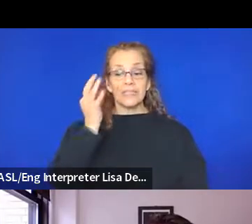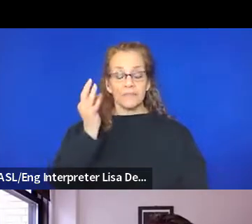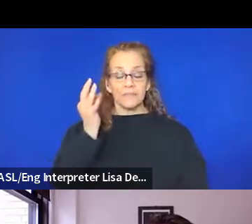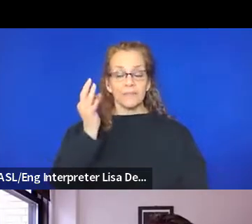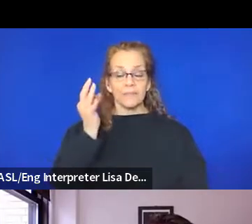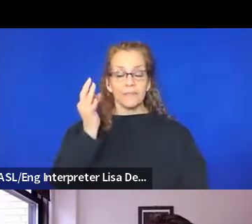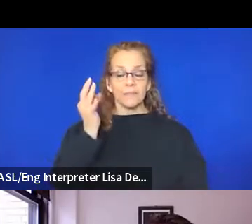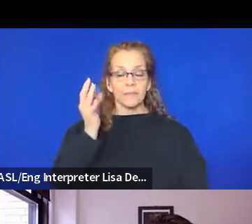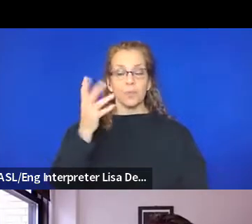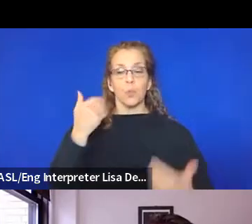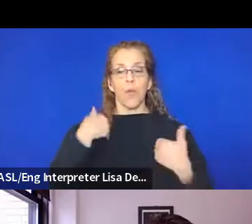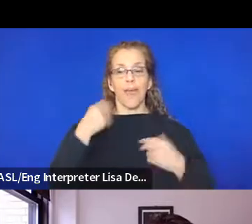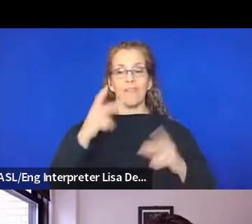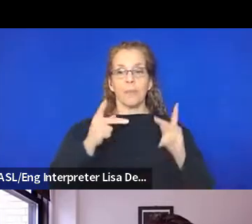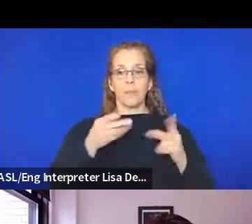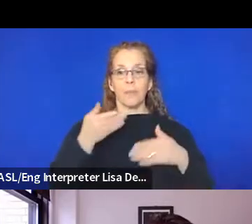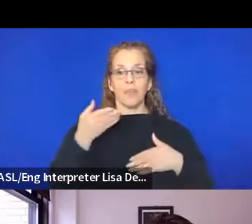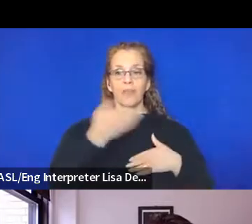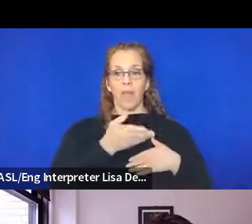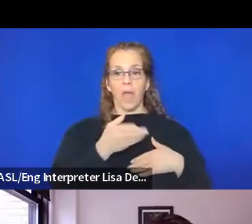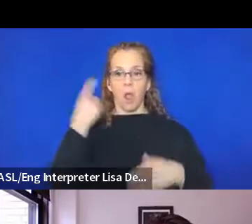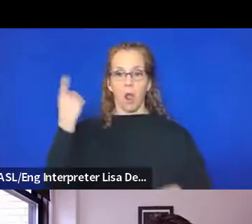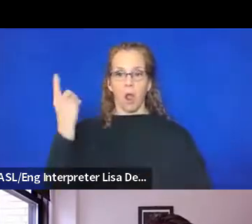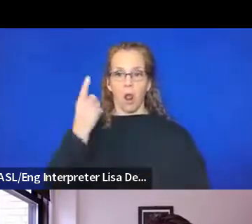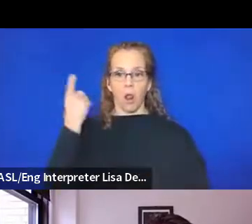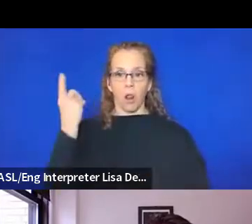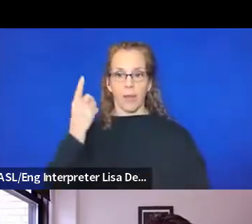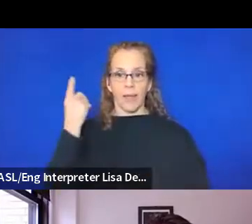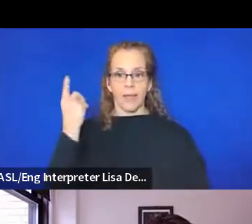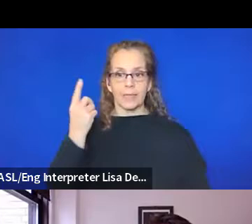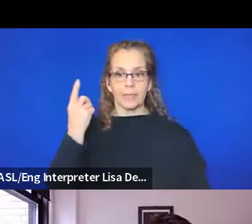all the time, that it's really helpful for people to